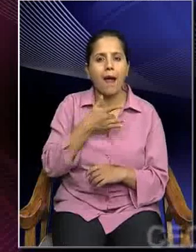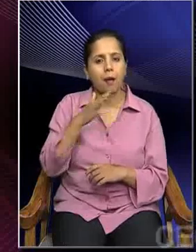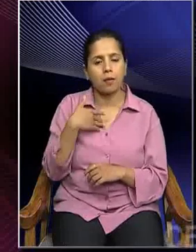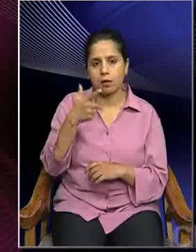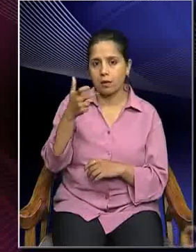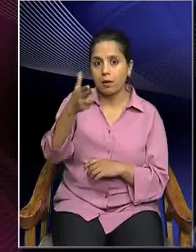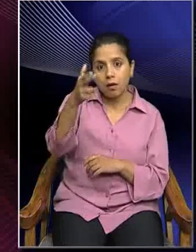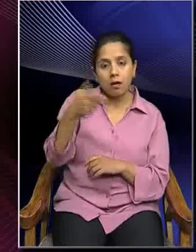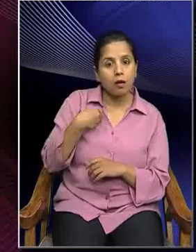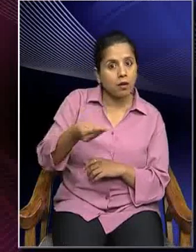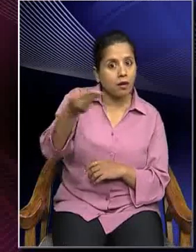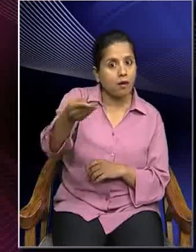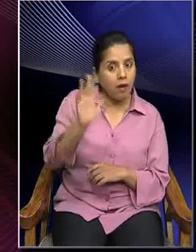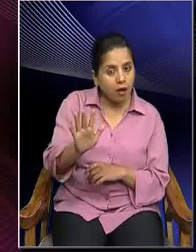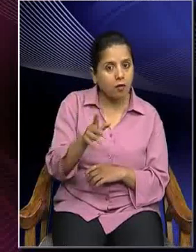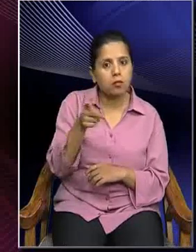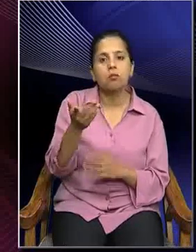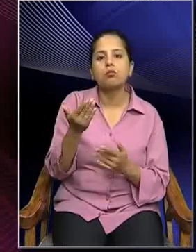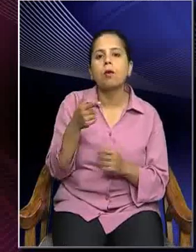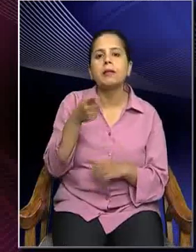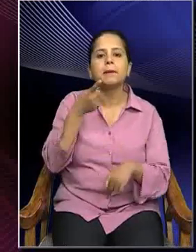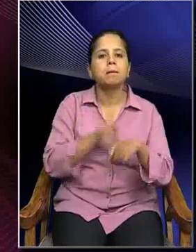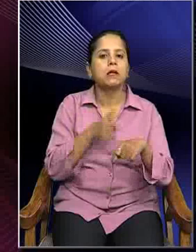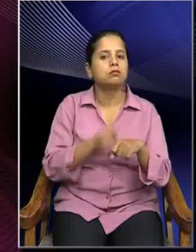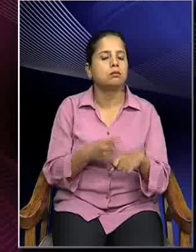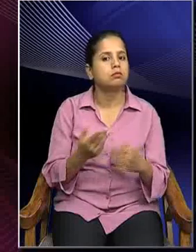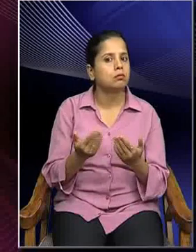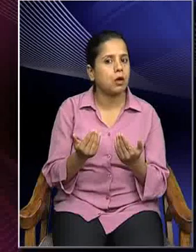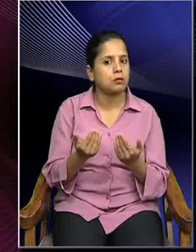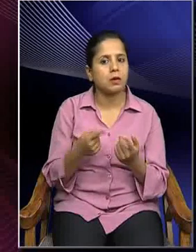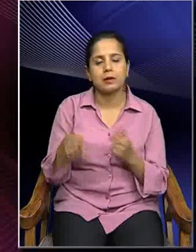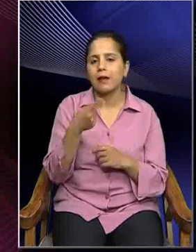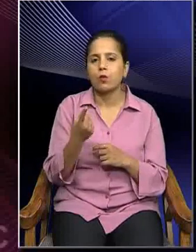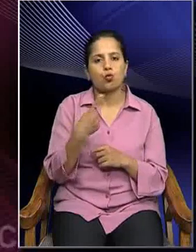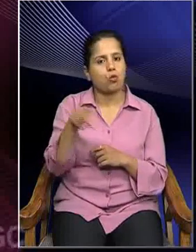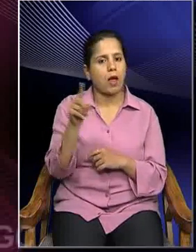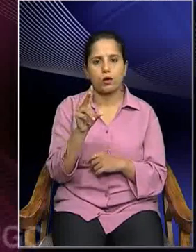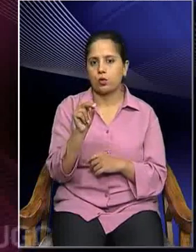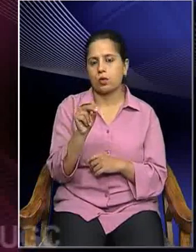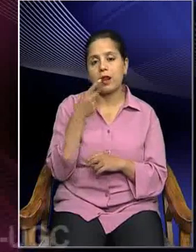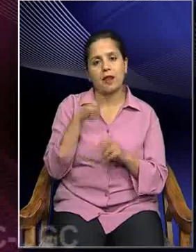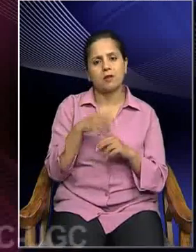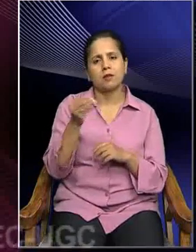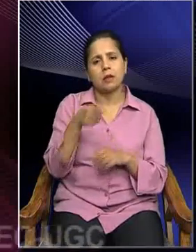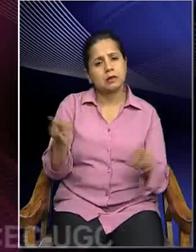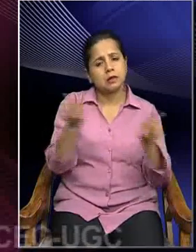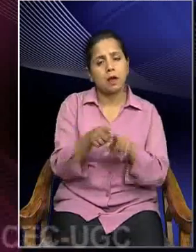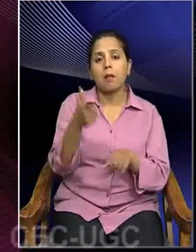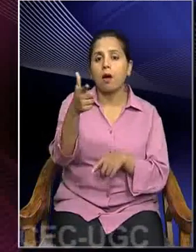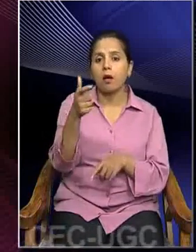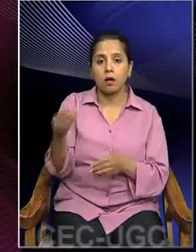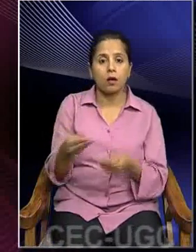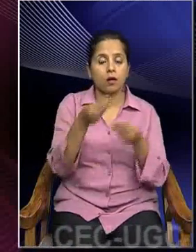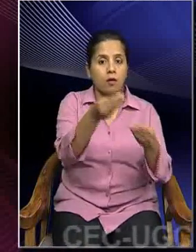becomes something that will call for punishment. So it is not valuable. But if we give the same weapon in